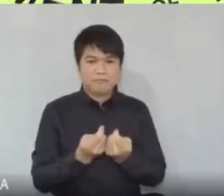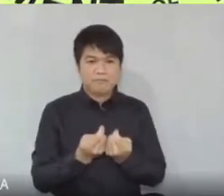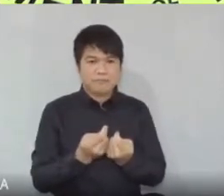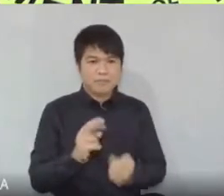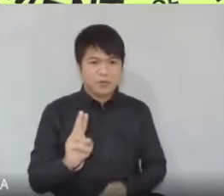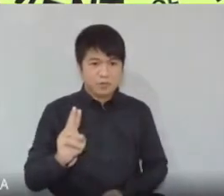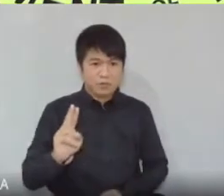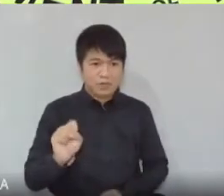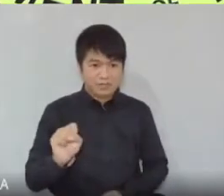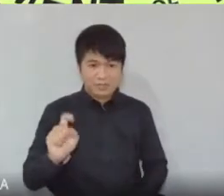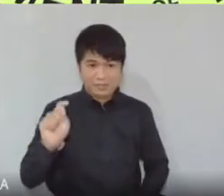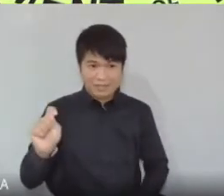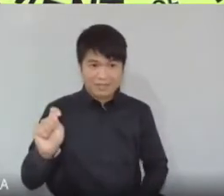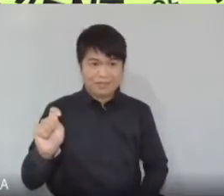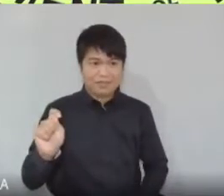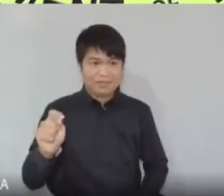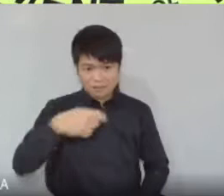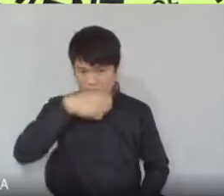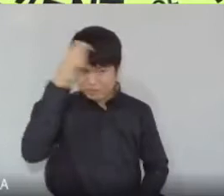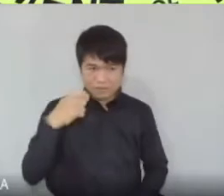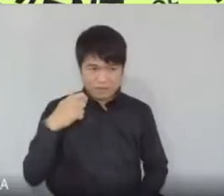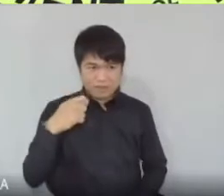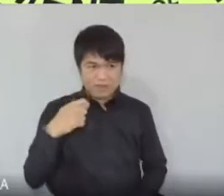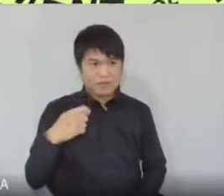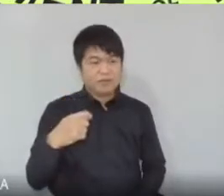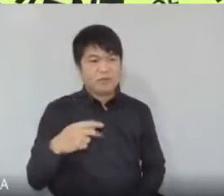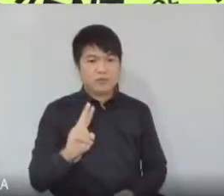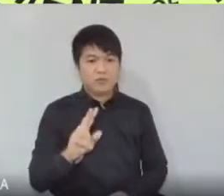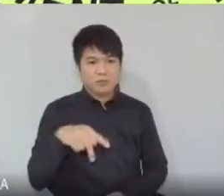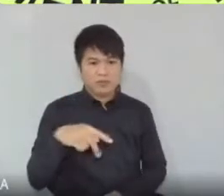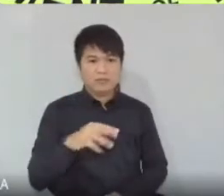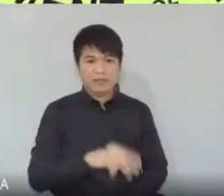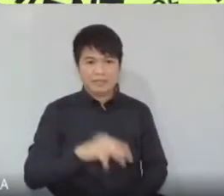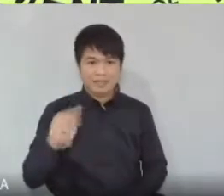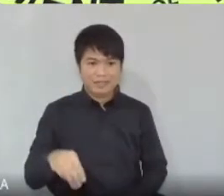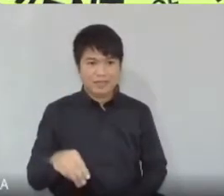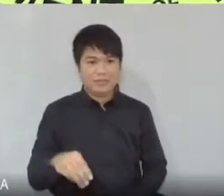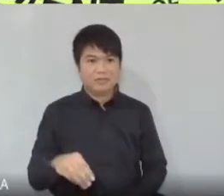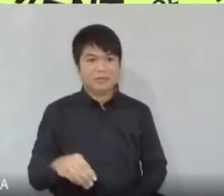University of Singapore and Kennedy School of Government, Harvard University.